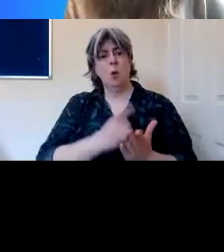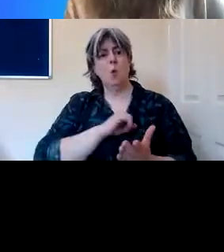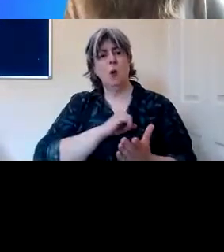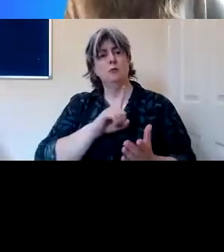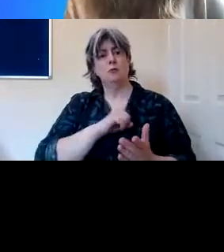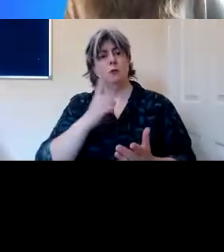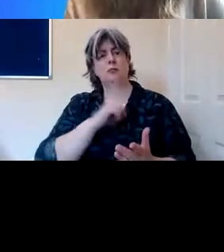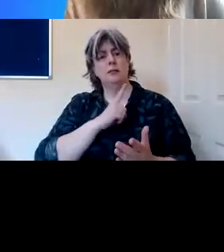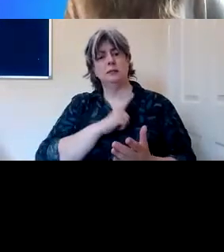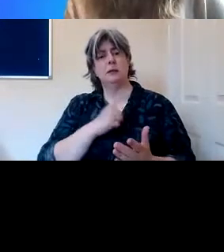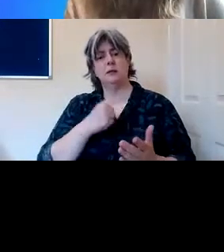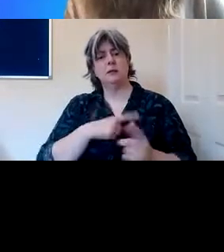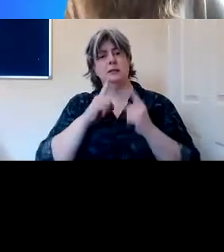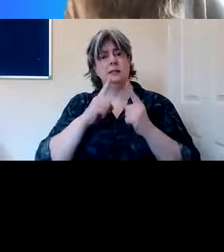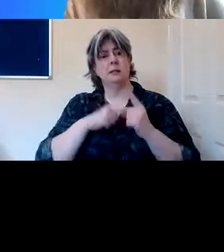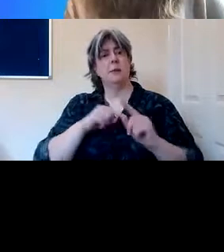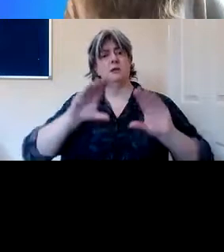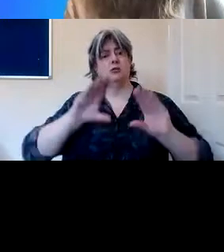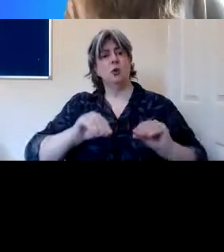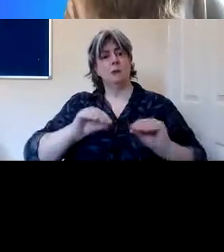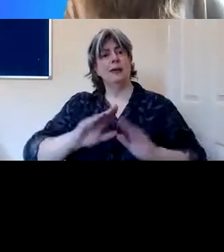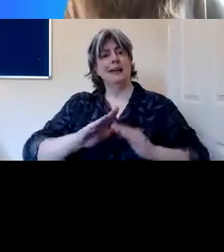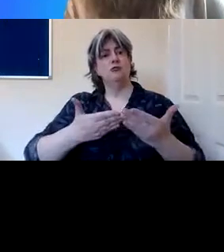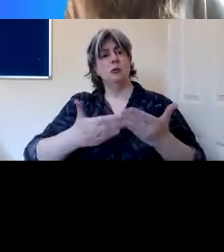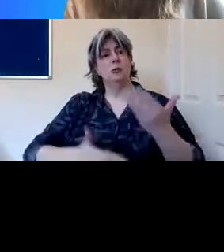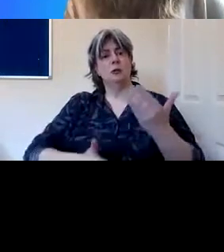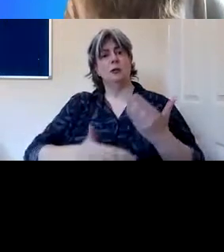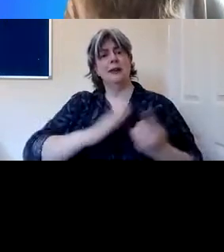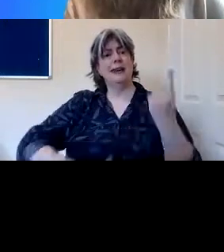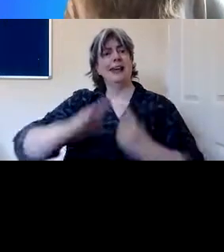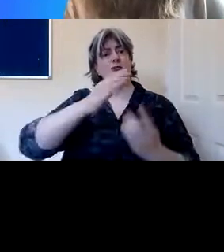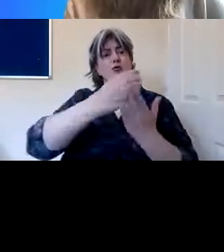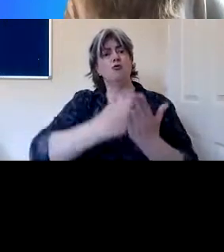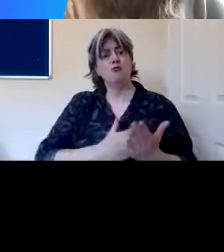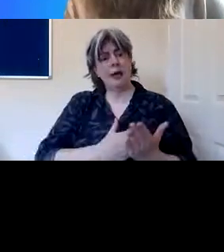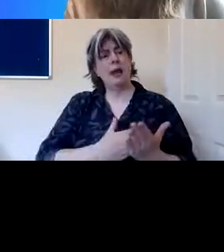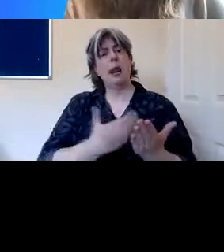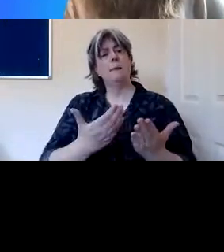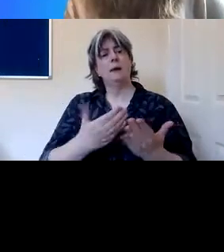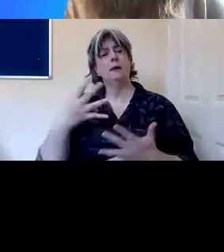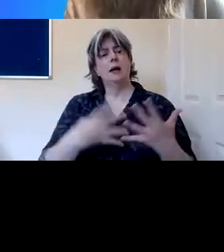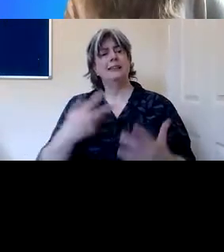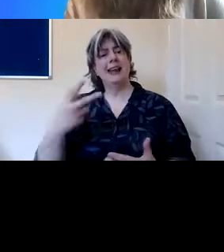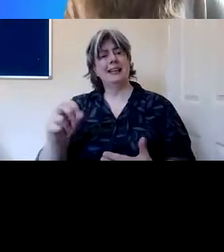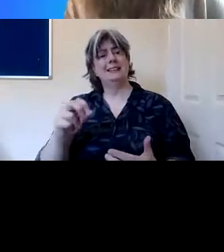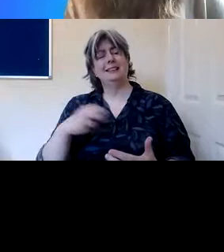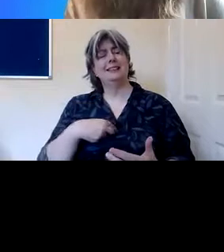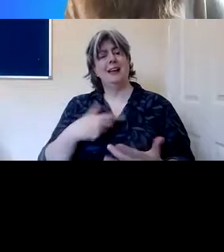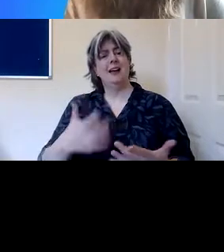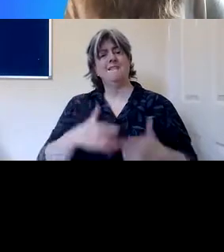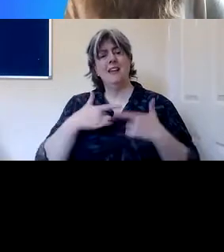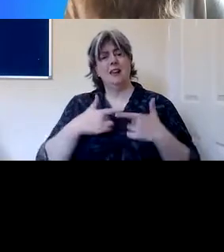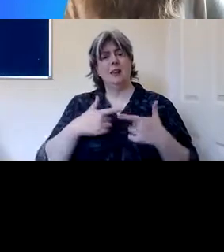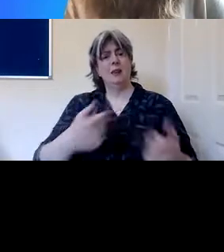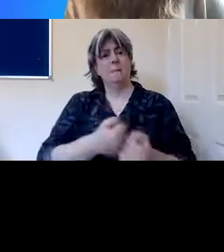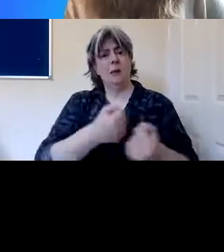the national curriculum back in the 1980s, because that just felt like taking power away from teachers, not empowering us to work with our students, and I didn't want